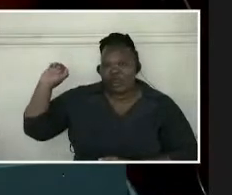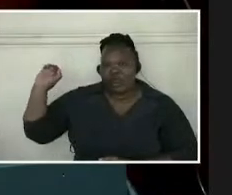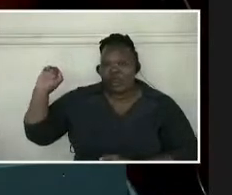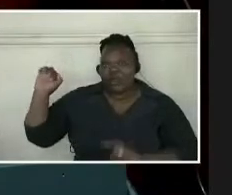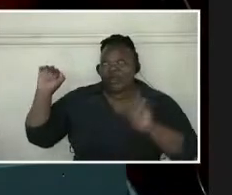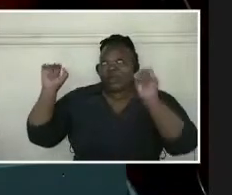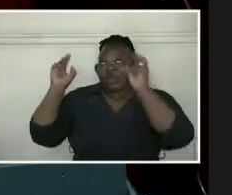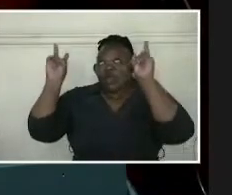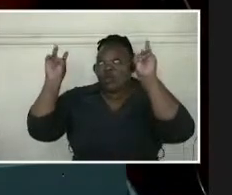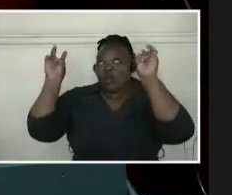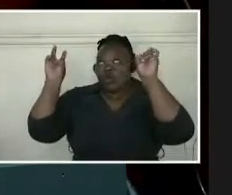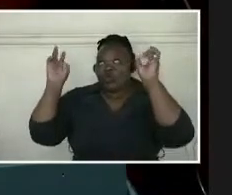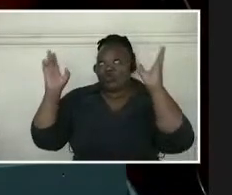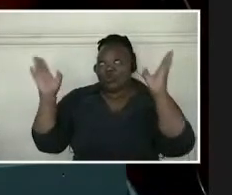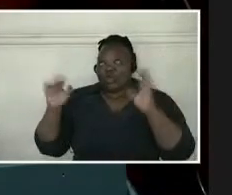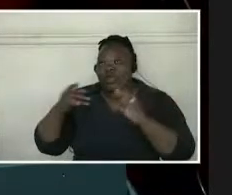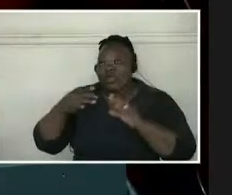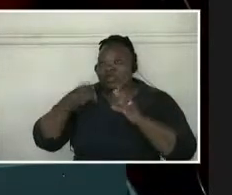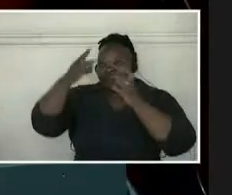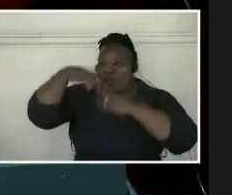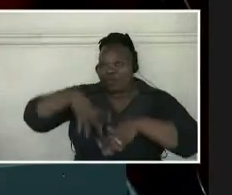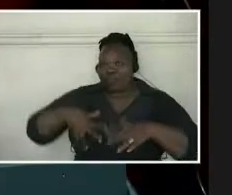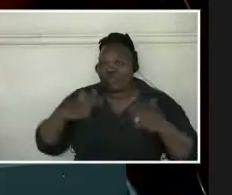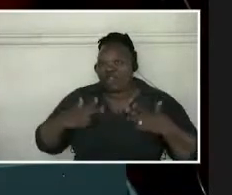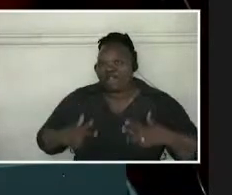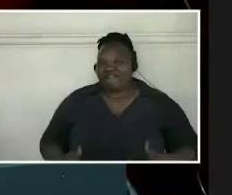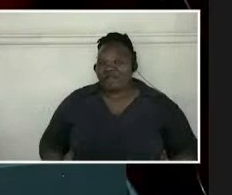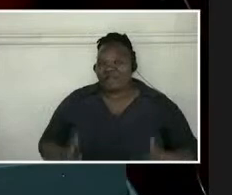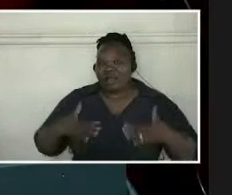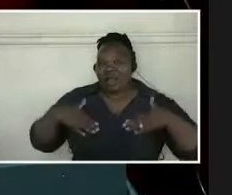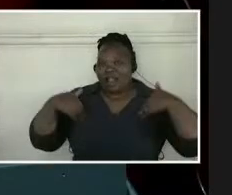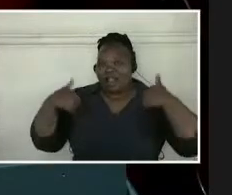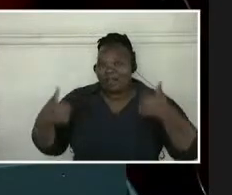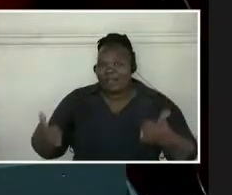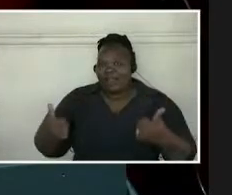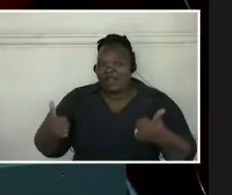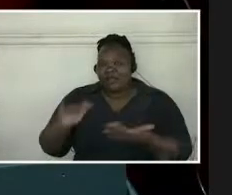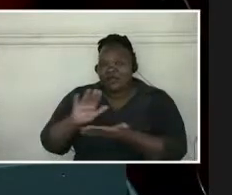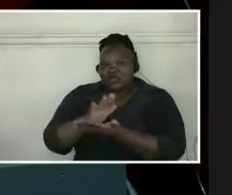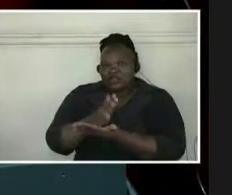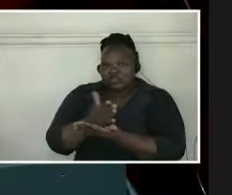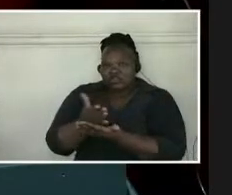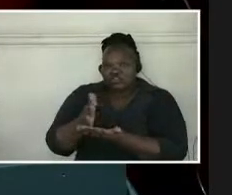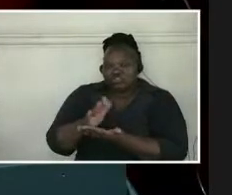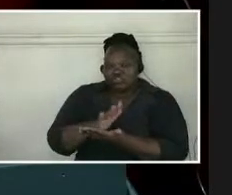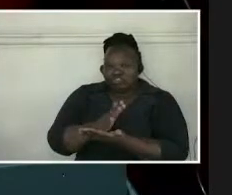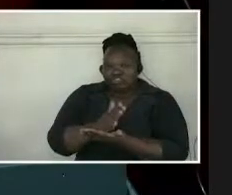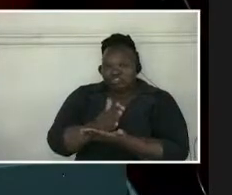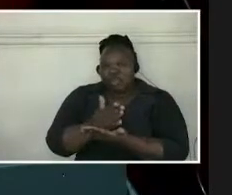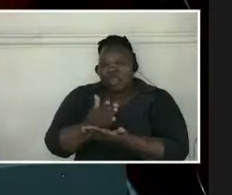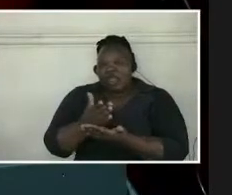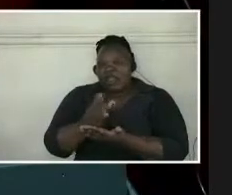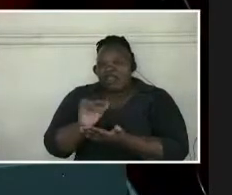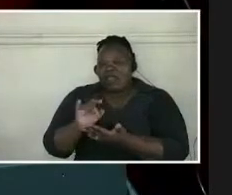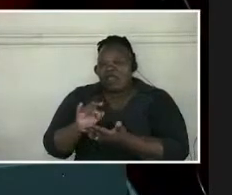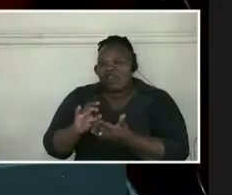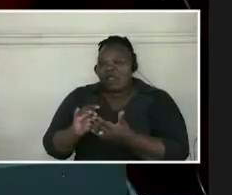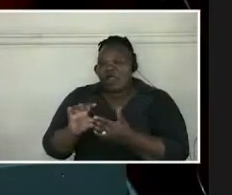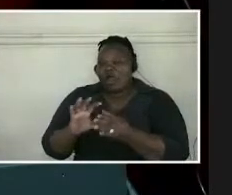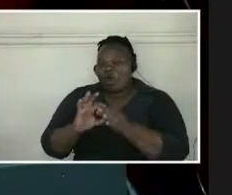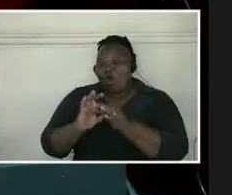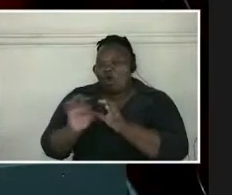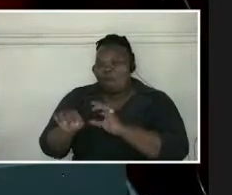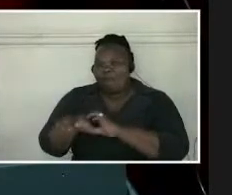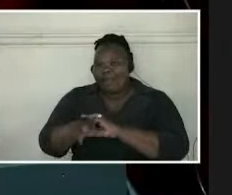quote that spiritually and physically oneness we all share with the common homeland explain the